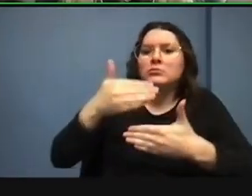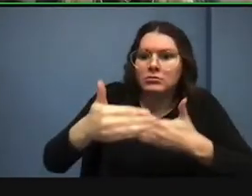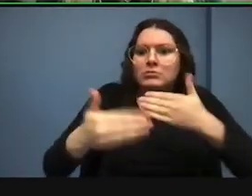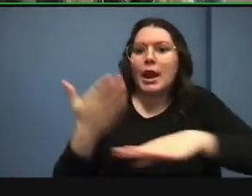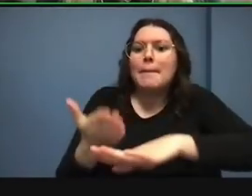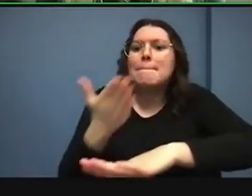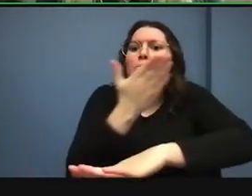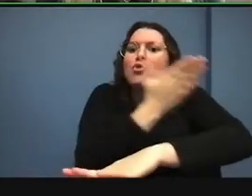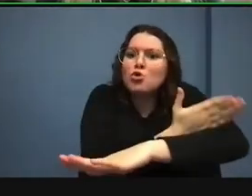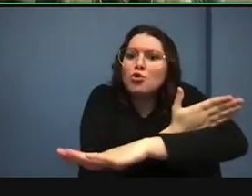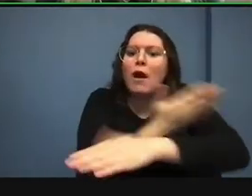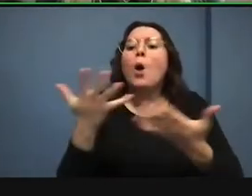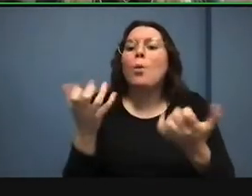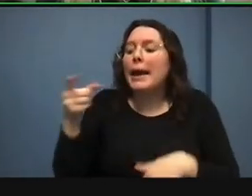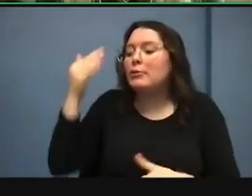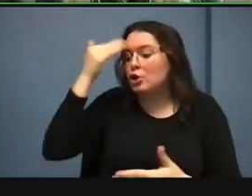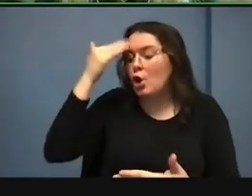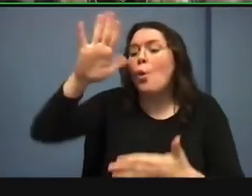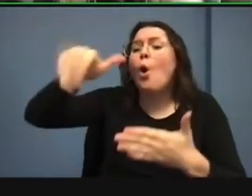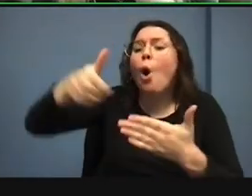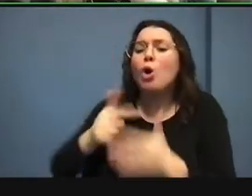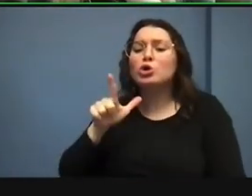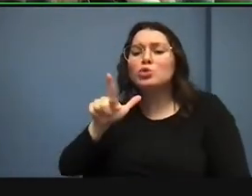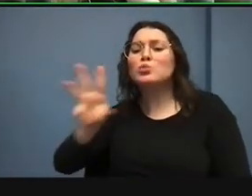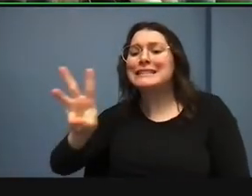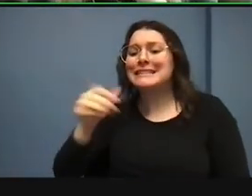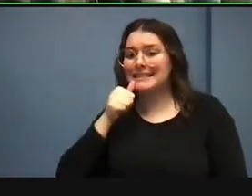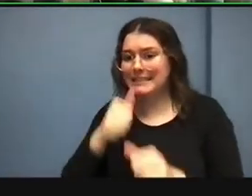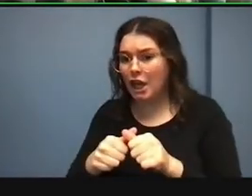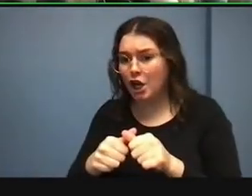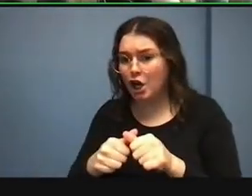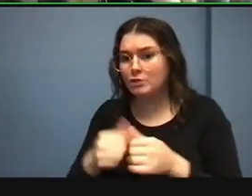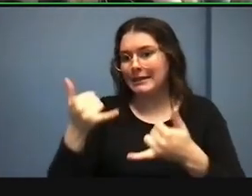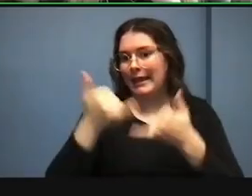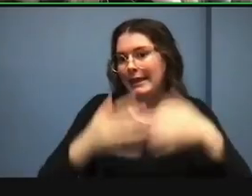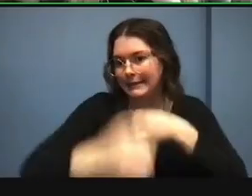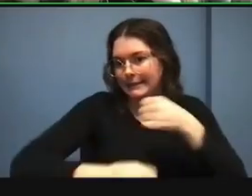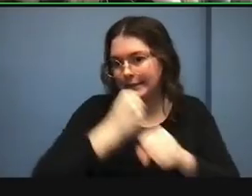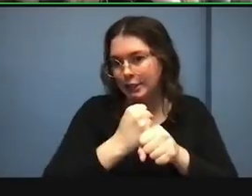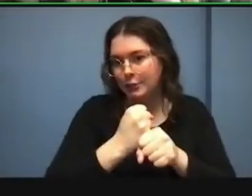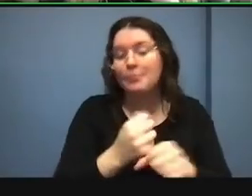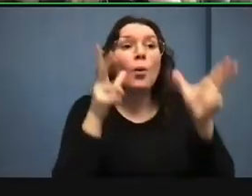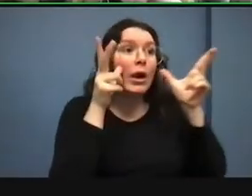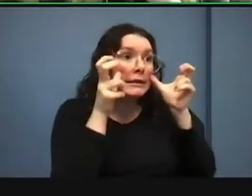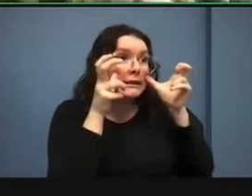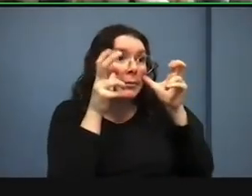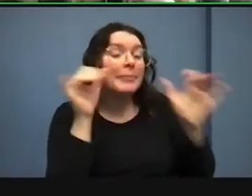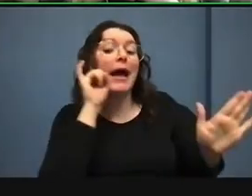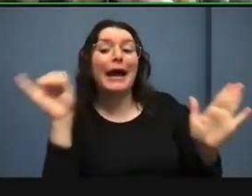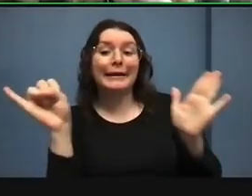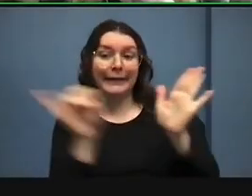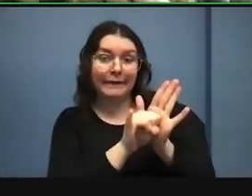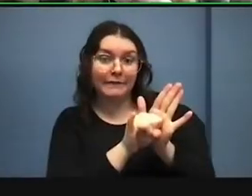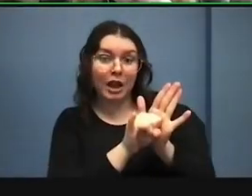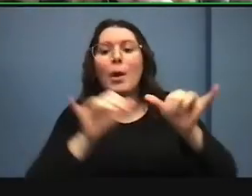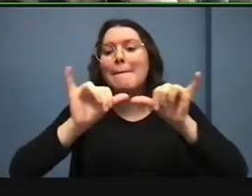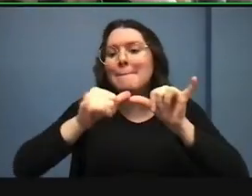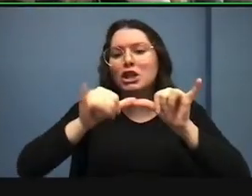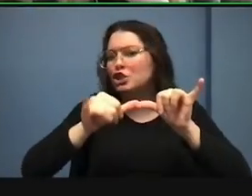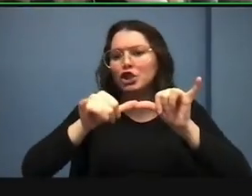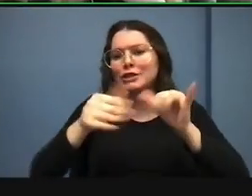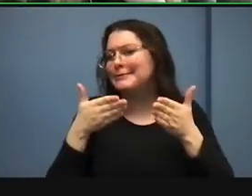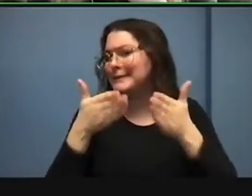know all 26 letters by the end of the year. By receptively identifying, so we're measuring the same